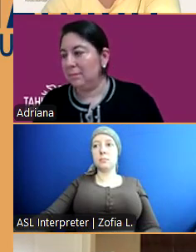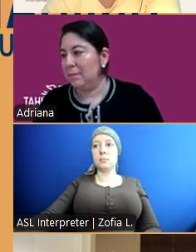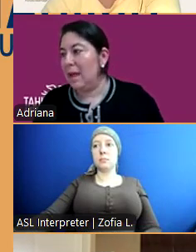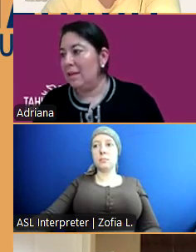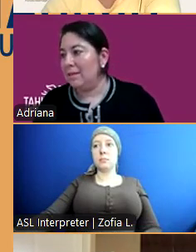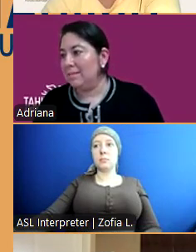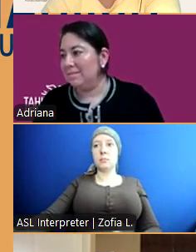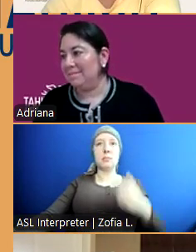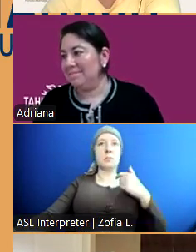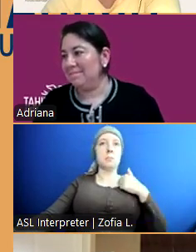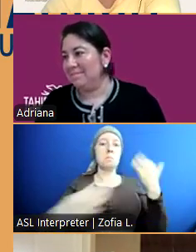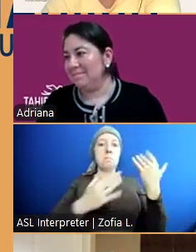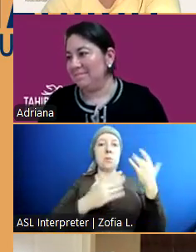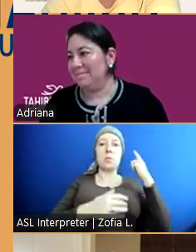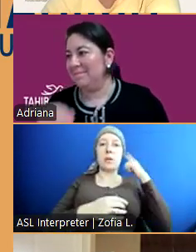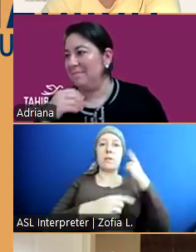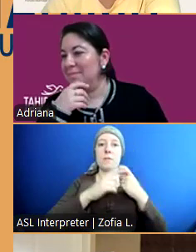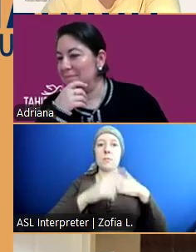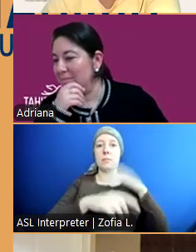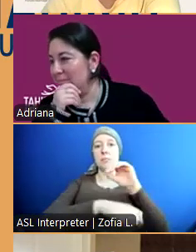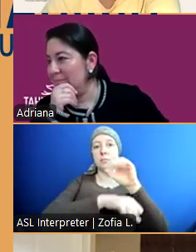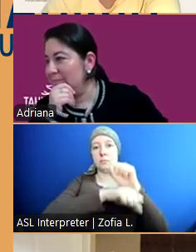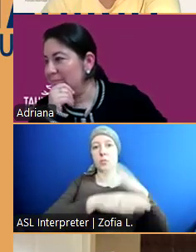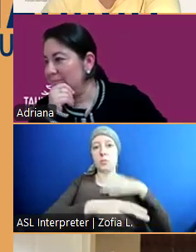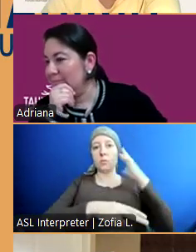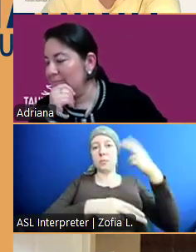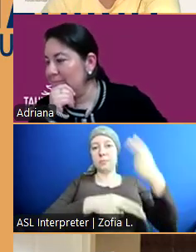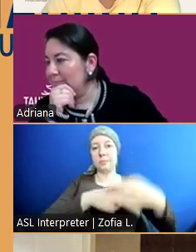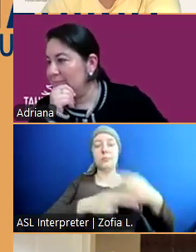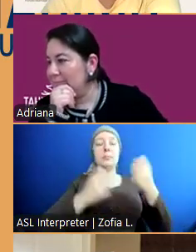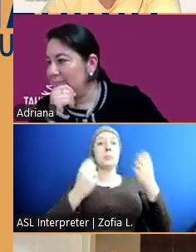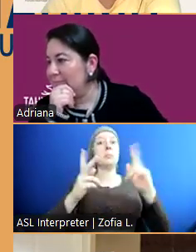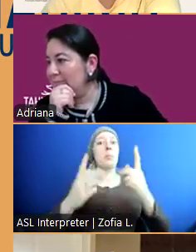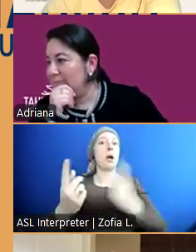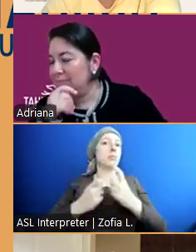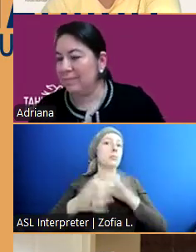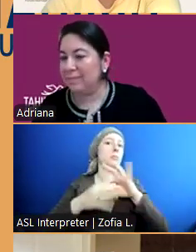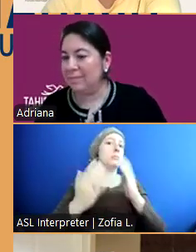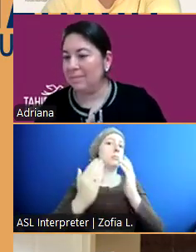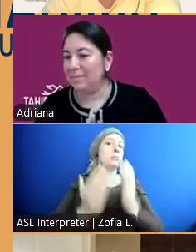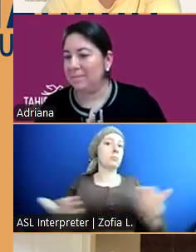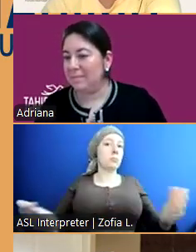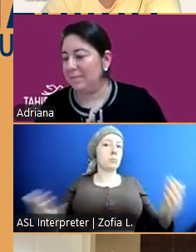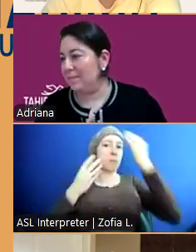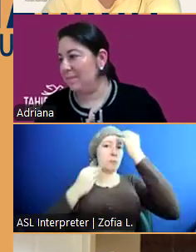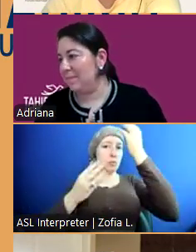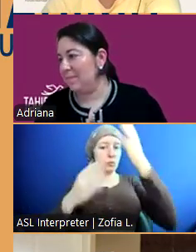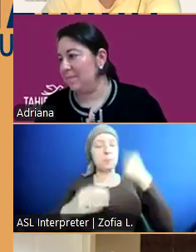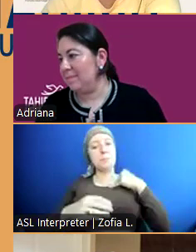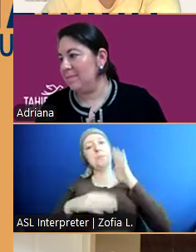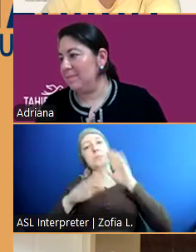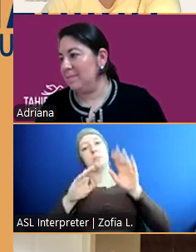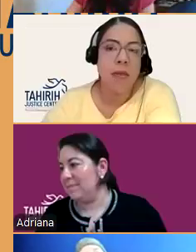As I wait to hear from my colleagues, I'll name that I know a lot of folks have asked about materials, and we certainly will be sending